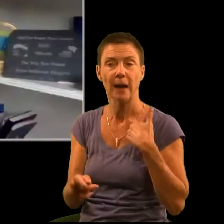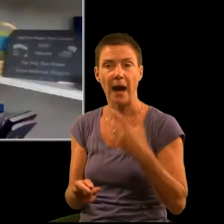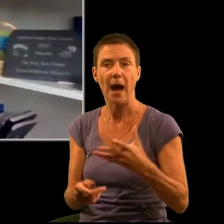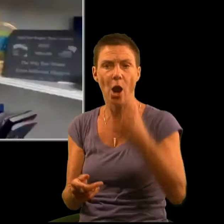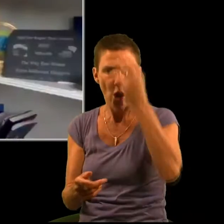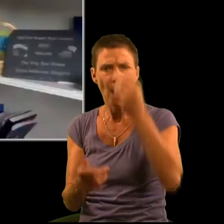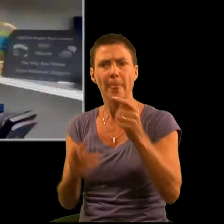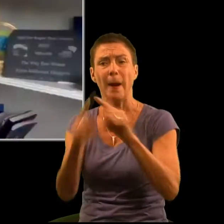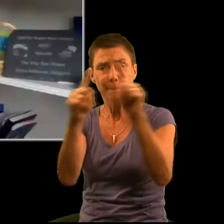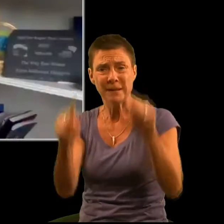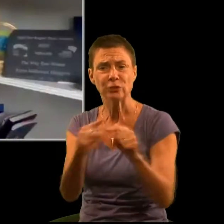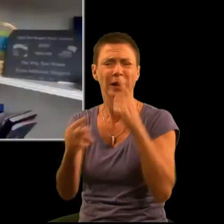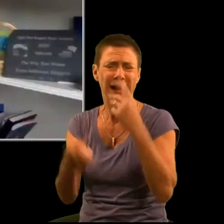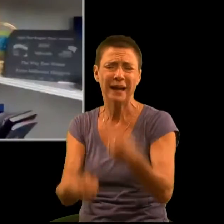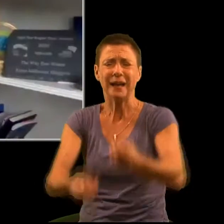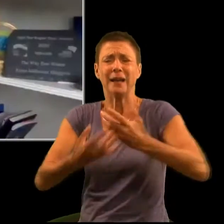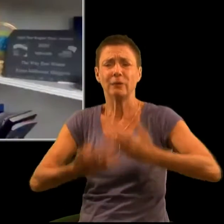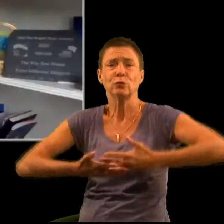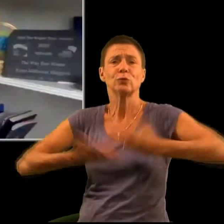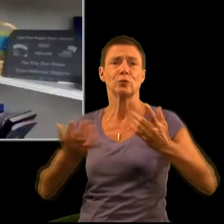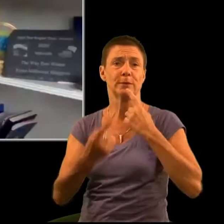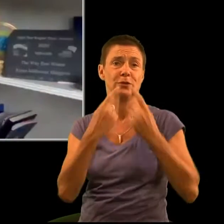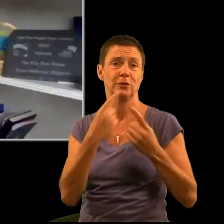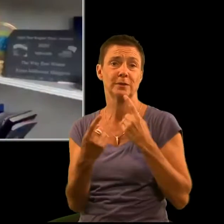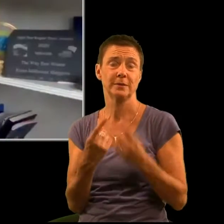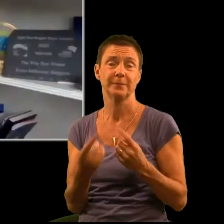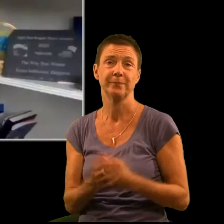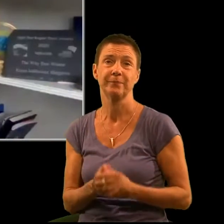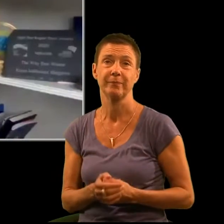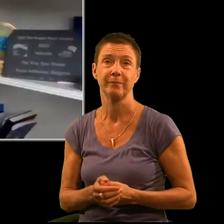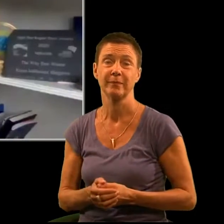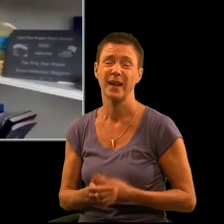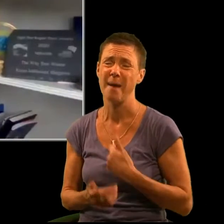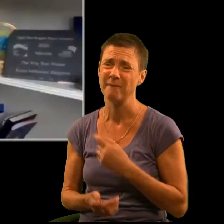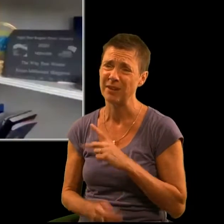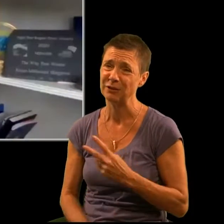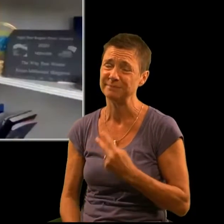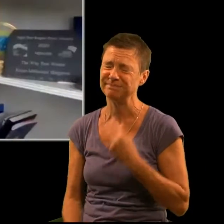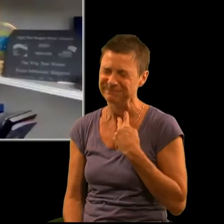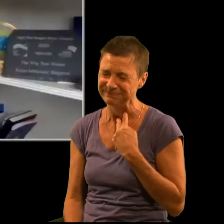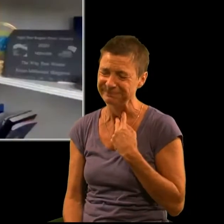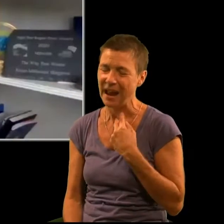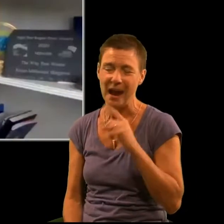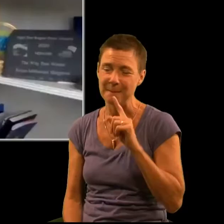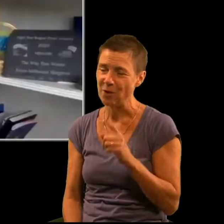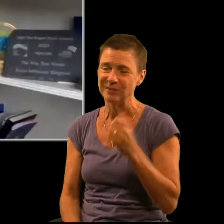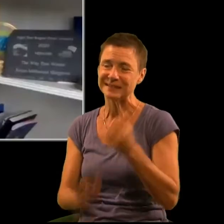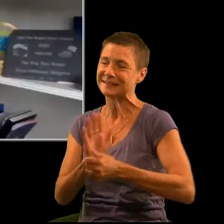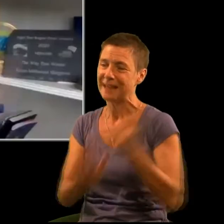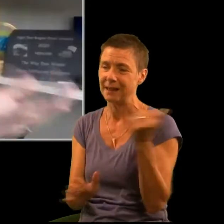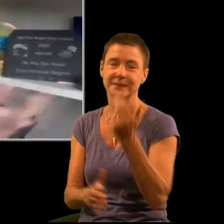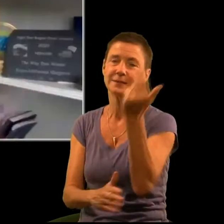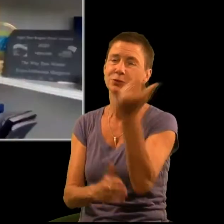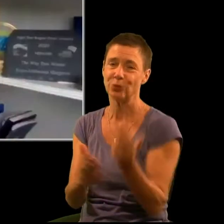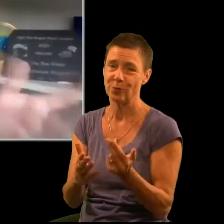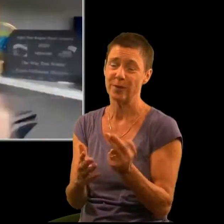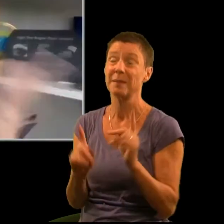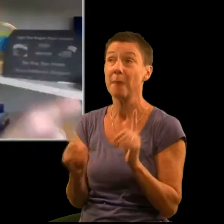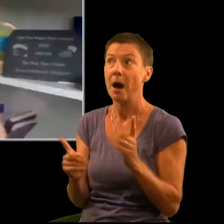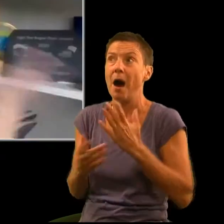could tell you a story. And so, yes, it's great sadness to me that I am not that way talented, but I do